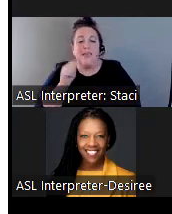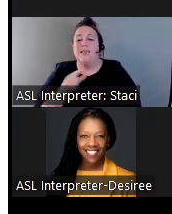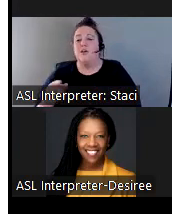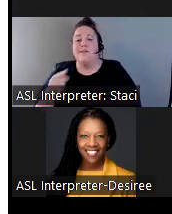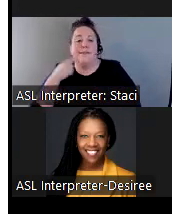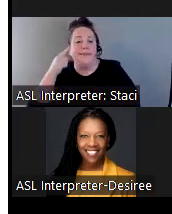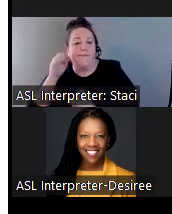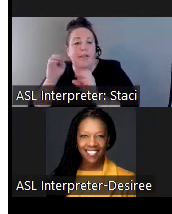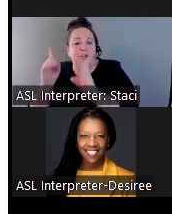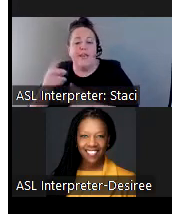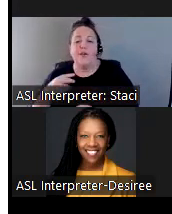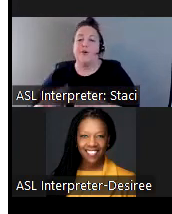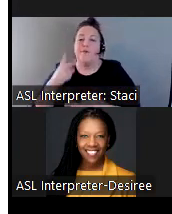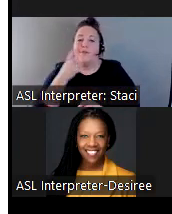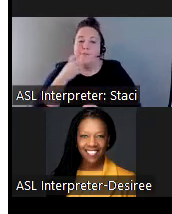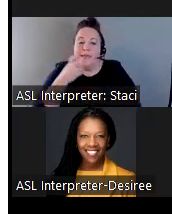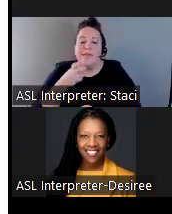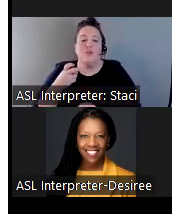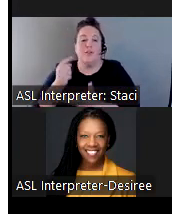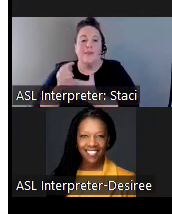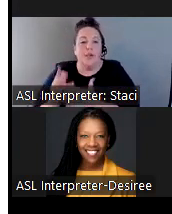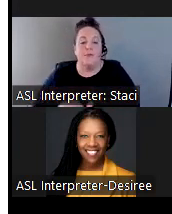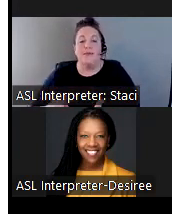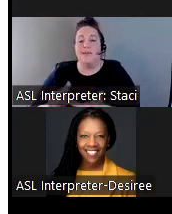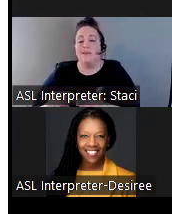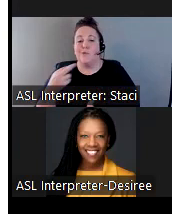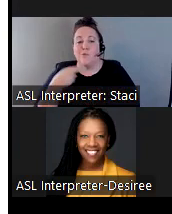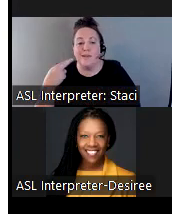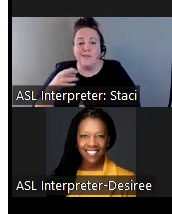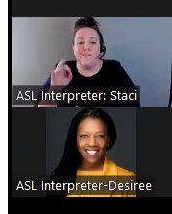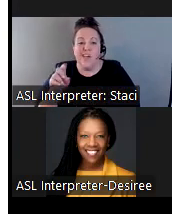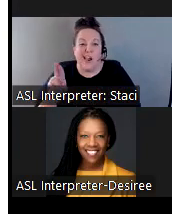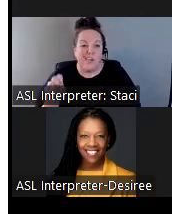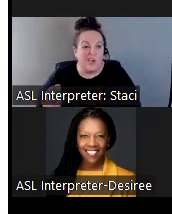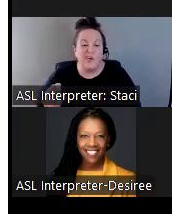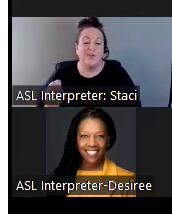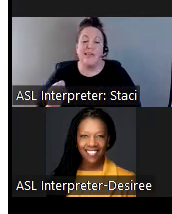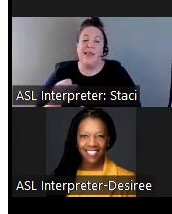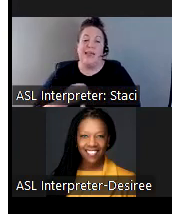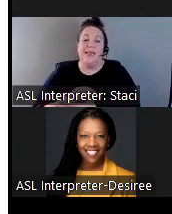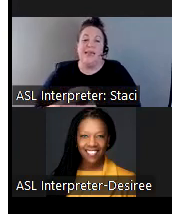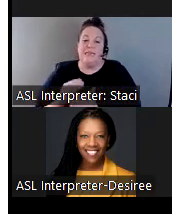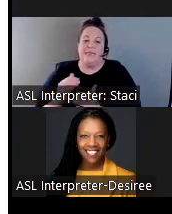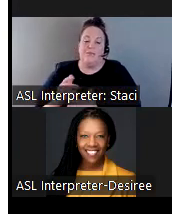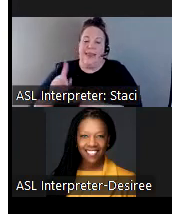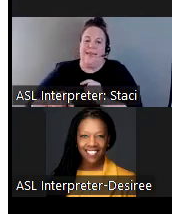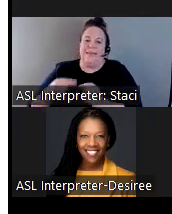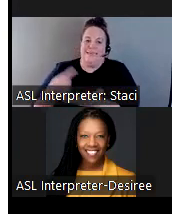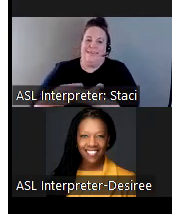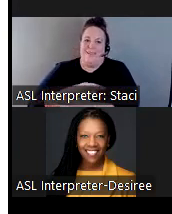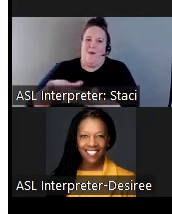educators, speech pathologists. It also lists risk factors. That's a little bit more than we can talk about today, but we've